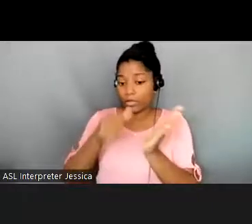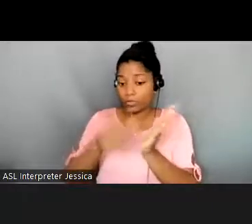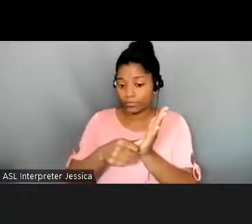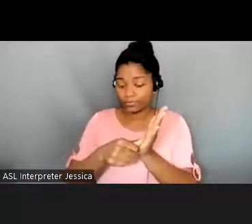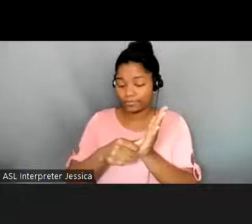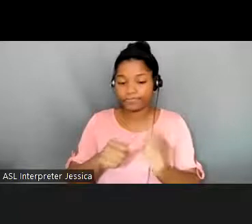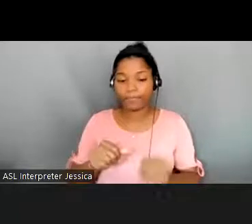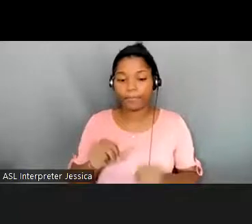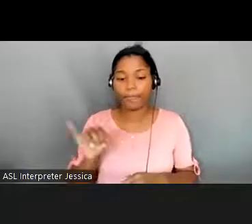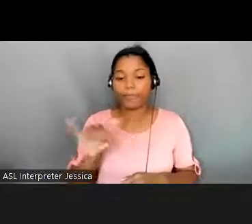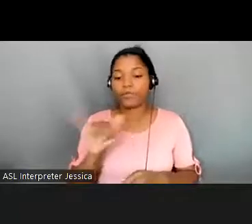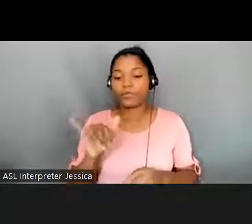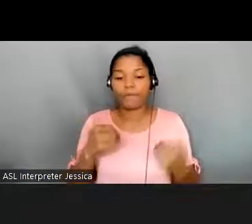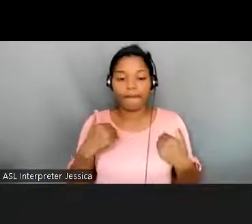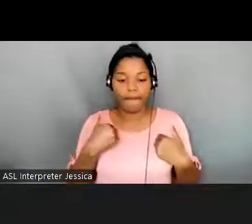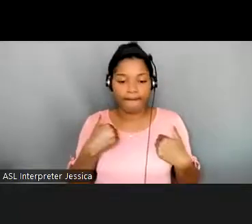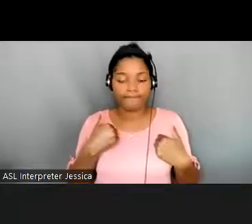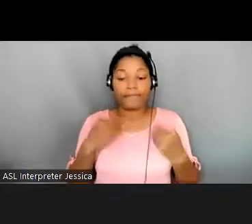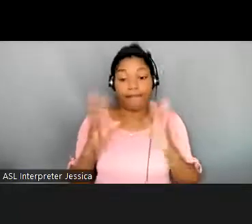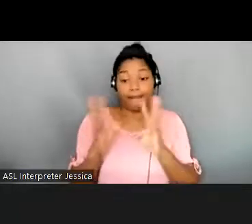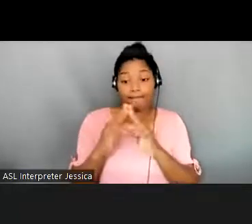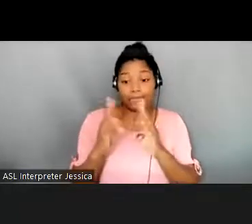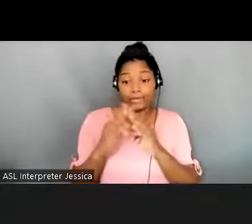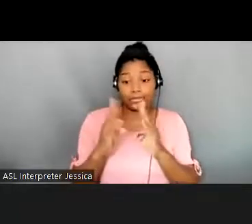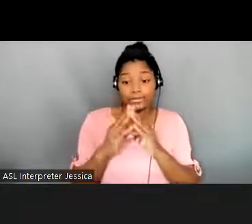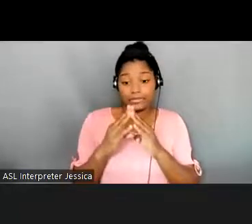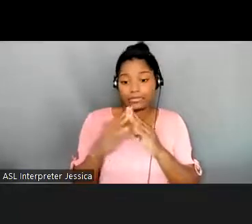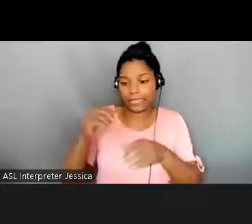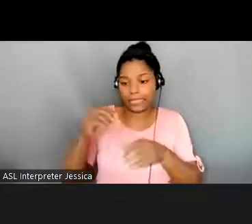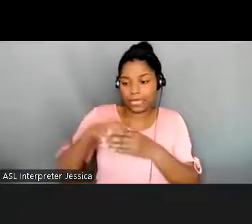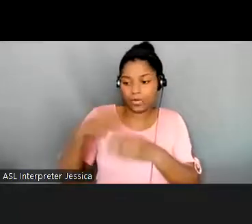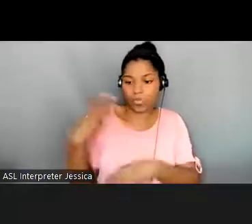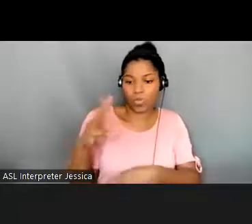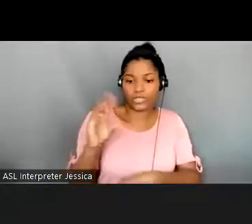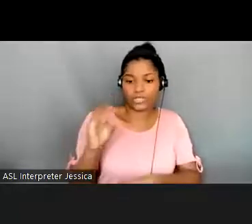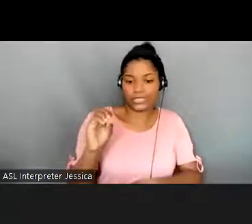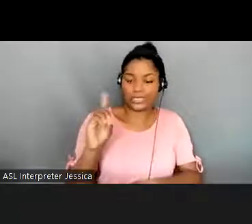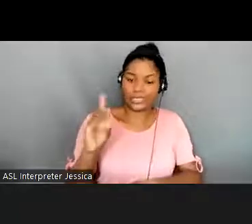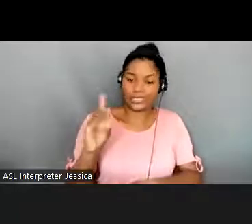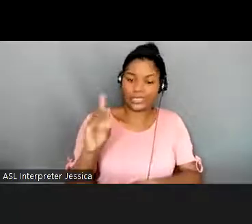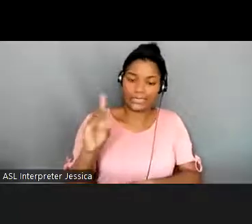biennial Global Intergenerational Conference, which is going to be in Washington, D.C. in the summer of